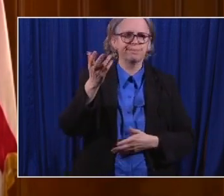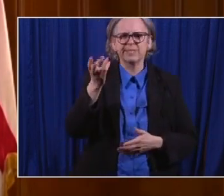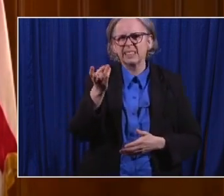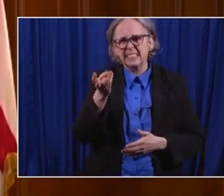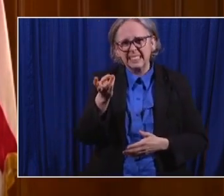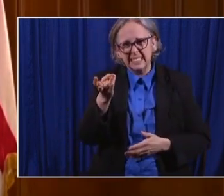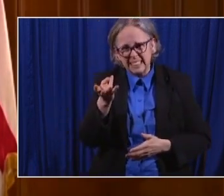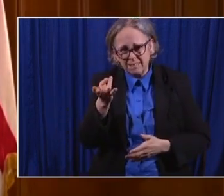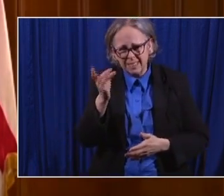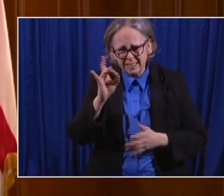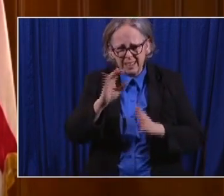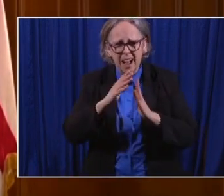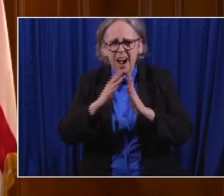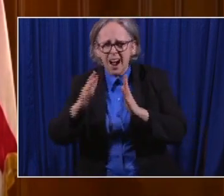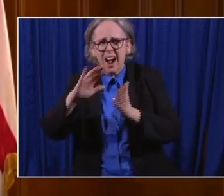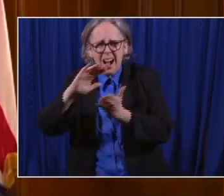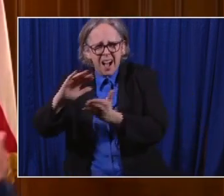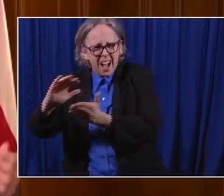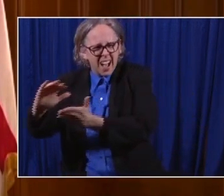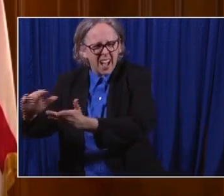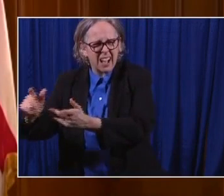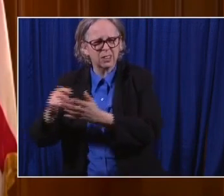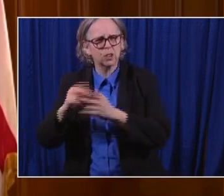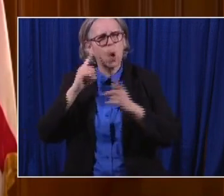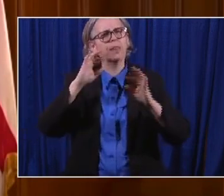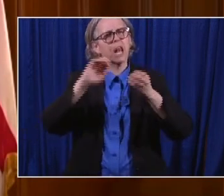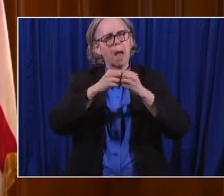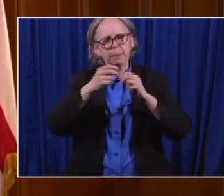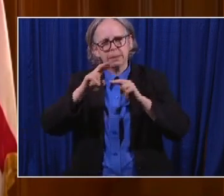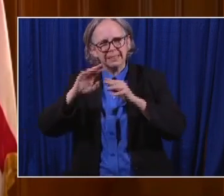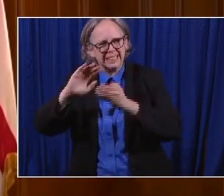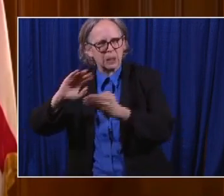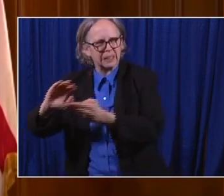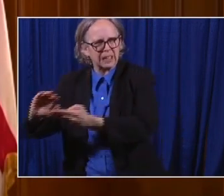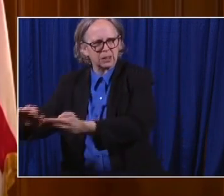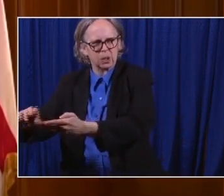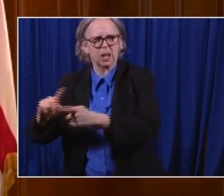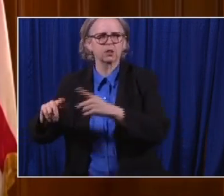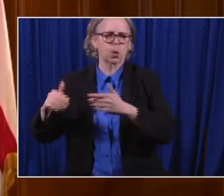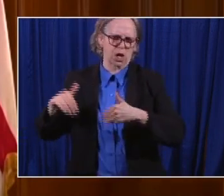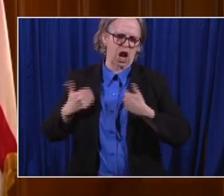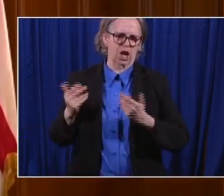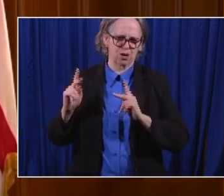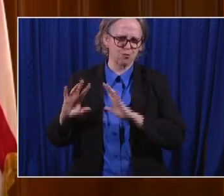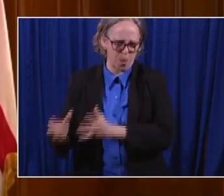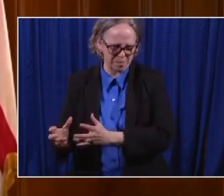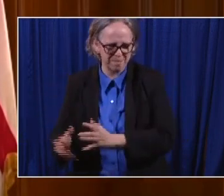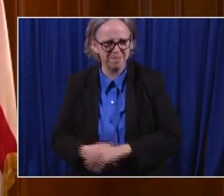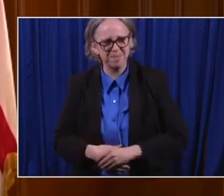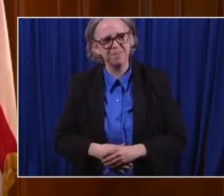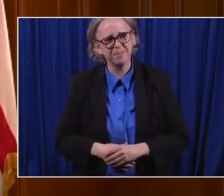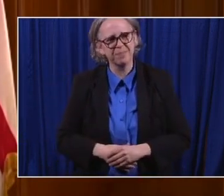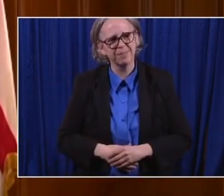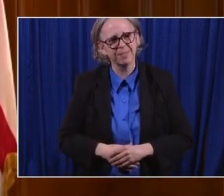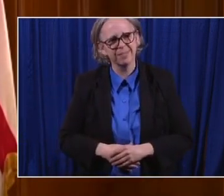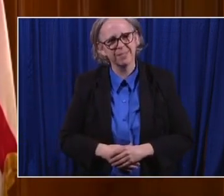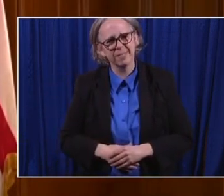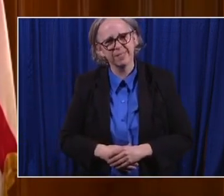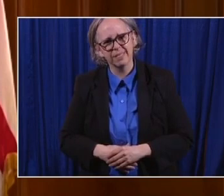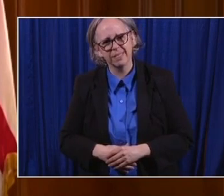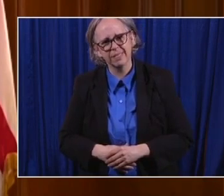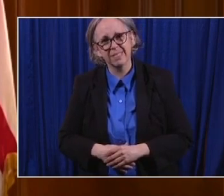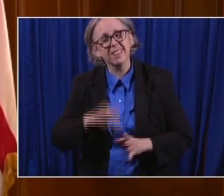72. And we drop off, from there. One of the keys going forward, obviously, is to